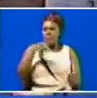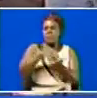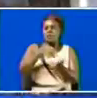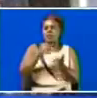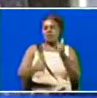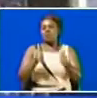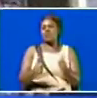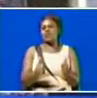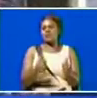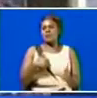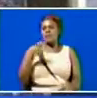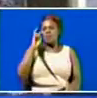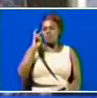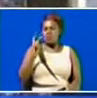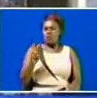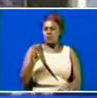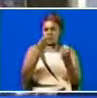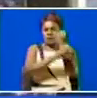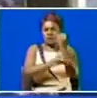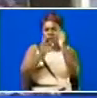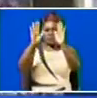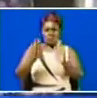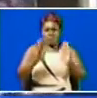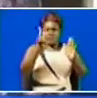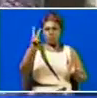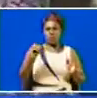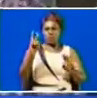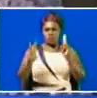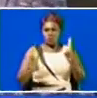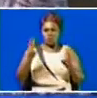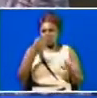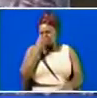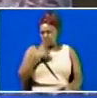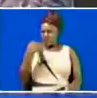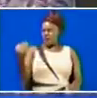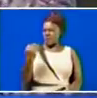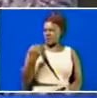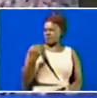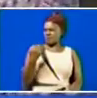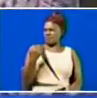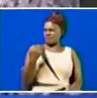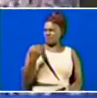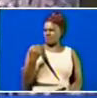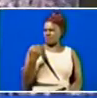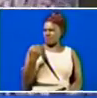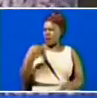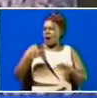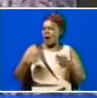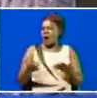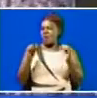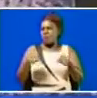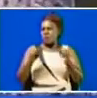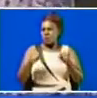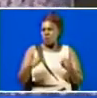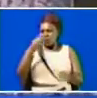ni huyu. I'm watching them go around the country campaigning for 2022 for the deputy president, and I'm asking myself, how have we reached to the point where we are